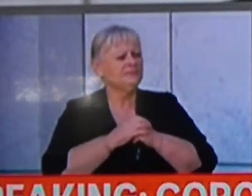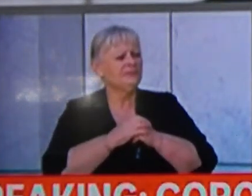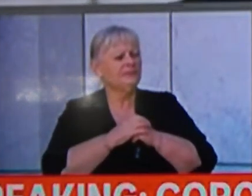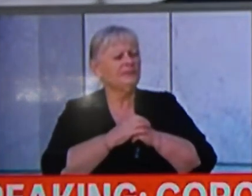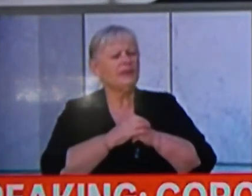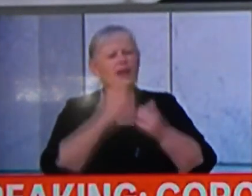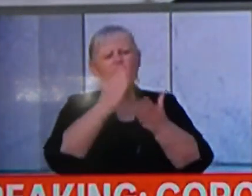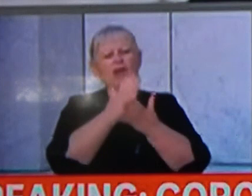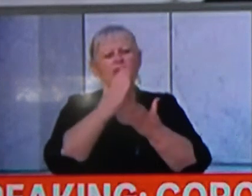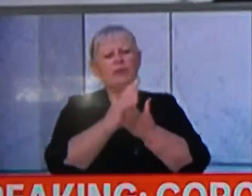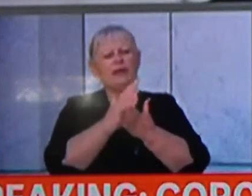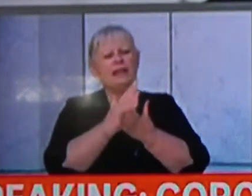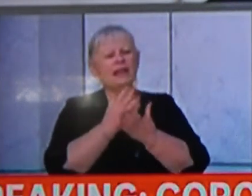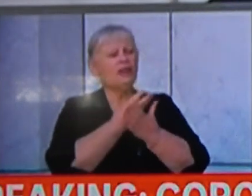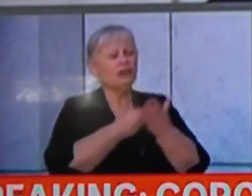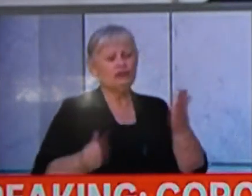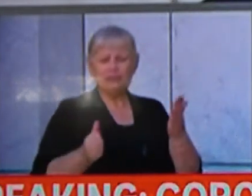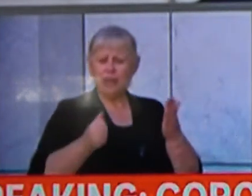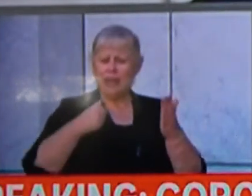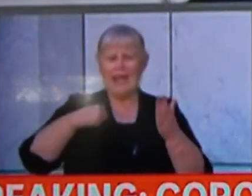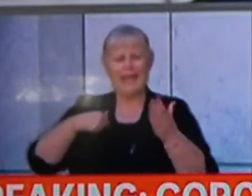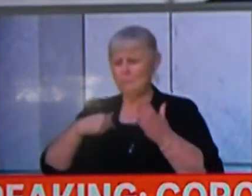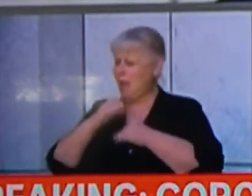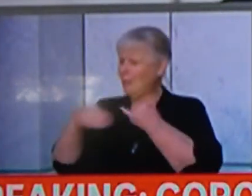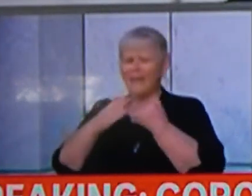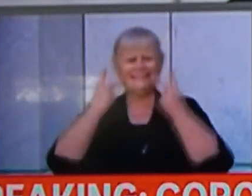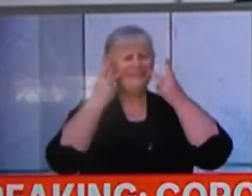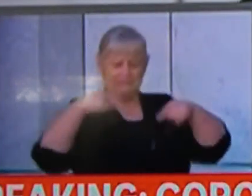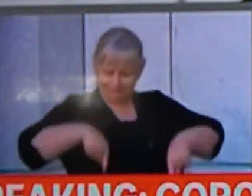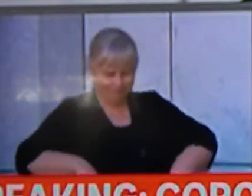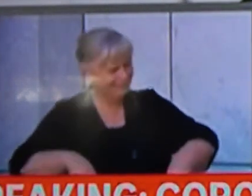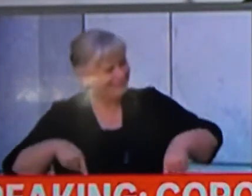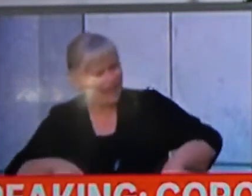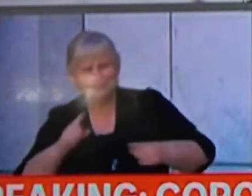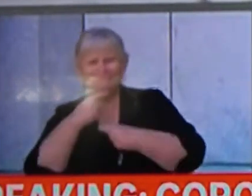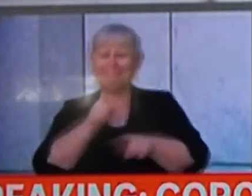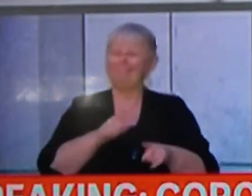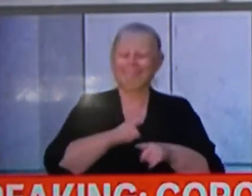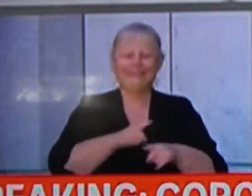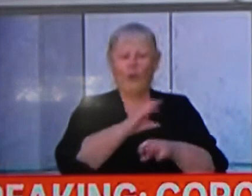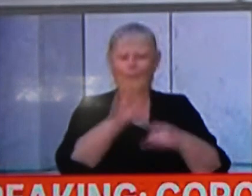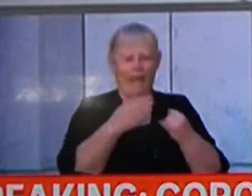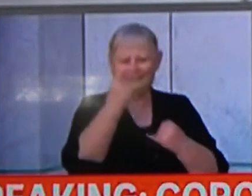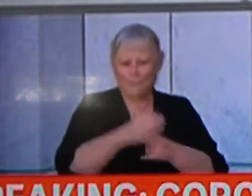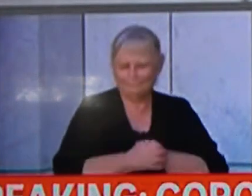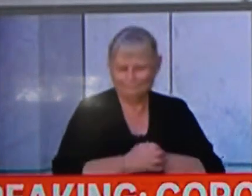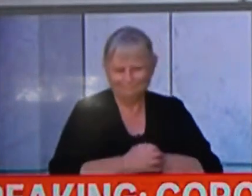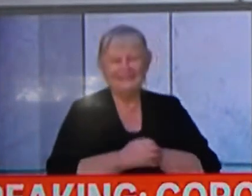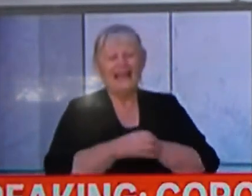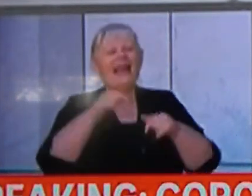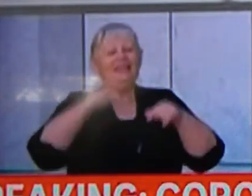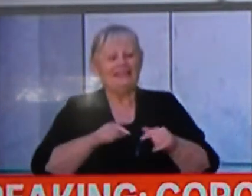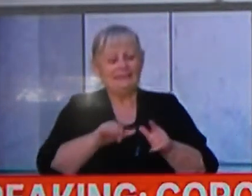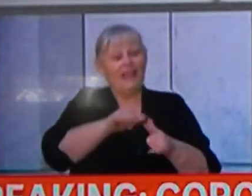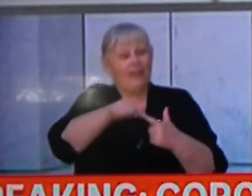This will not be the Treasurer and my last visit to this podium, these podiums, to make announcements on these measures. This is